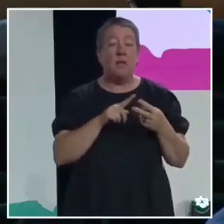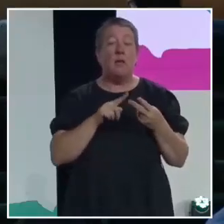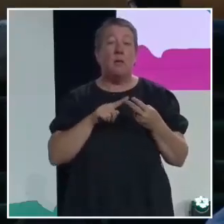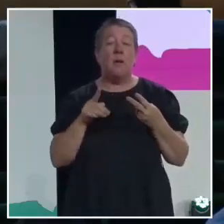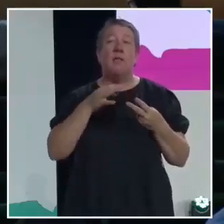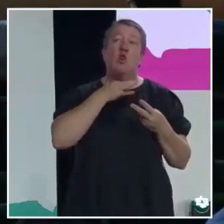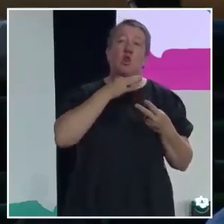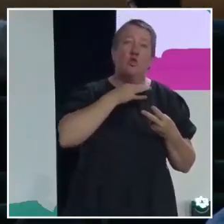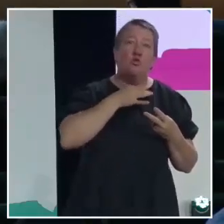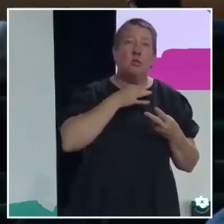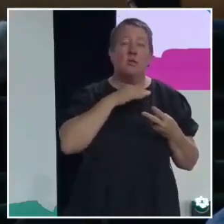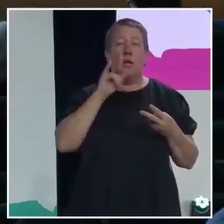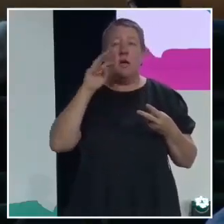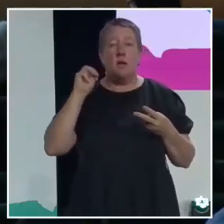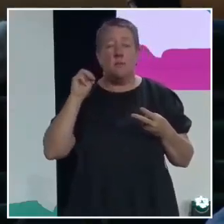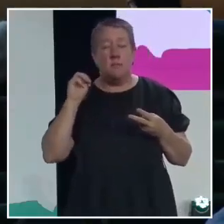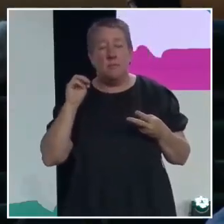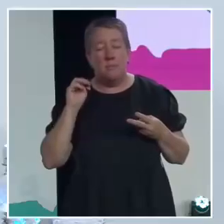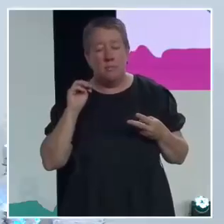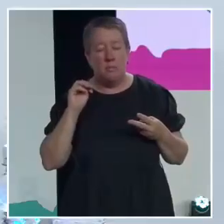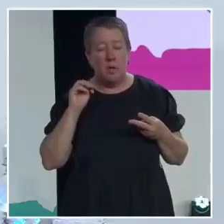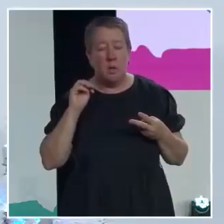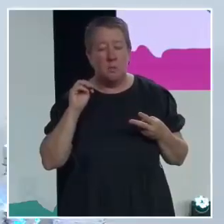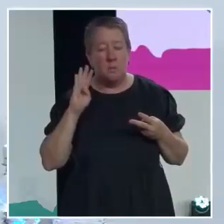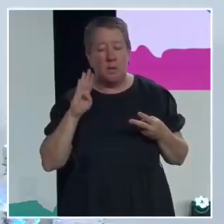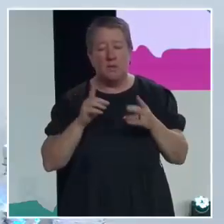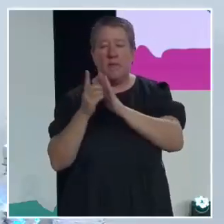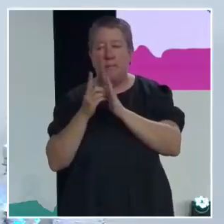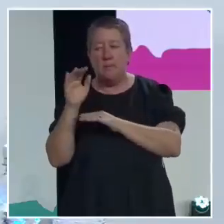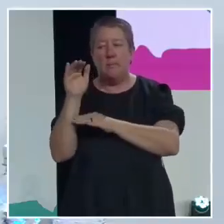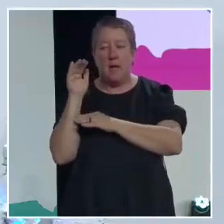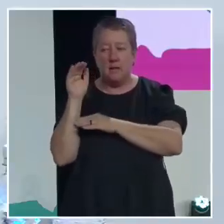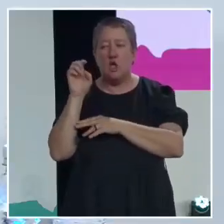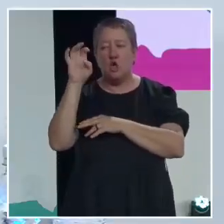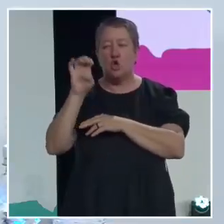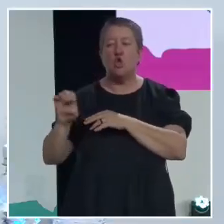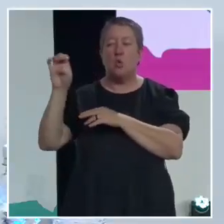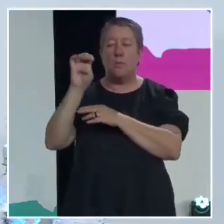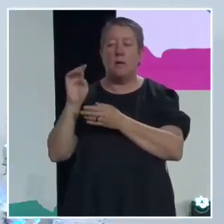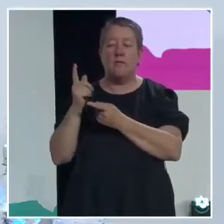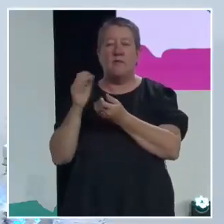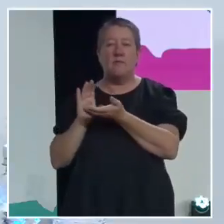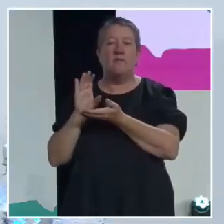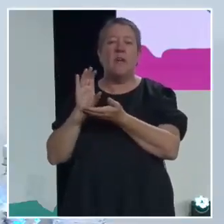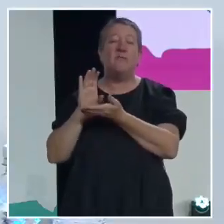the European Investment Bank, is way too concerned about its AAA rating, and it creates this ironic kind